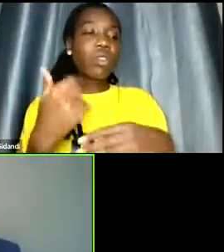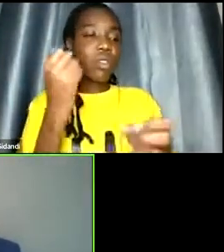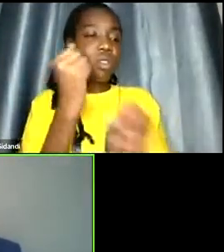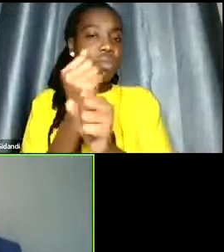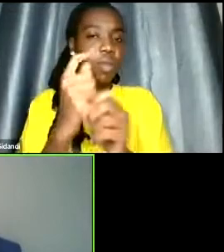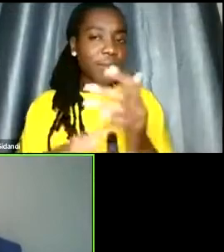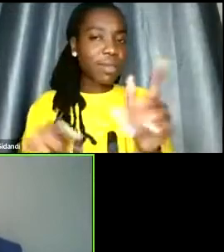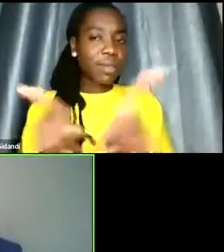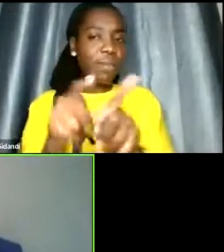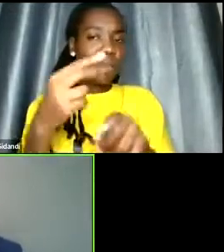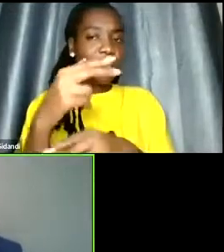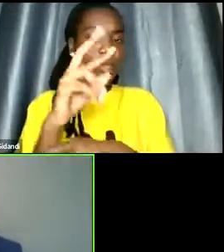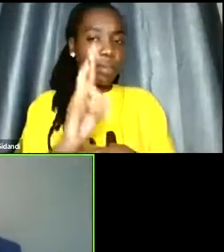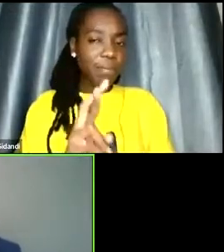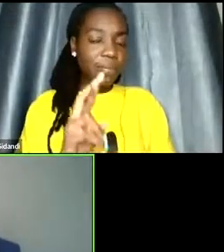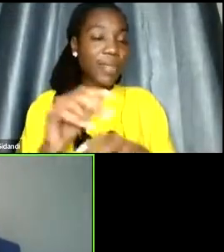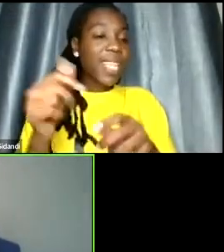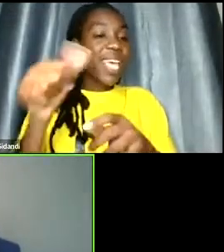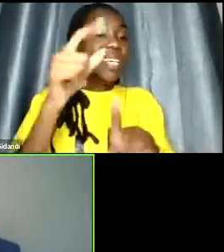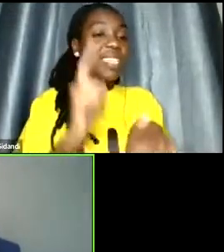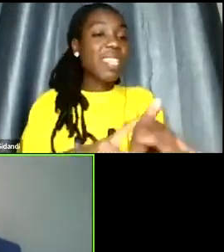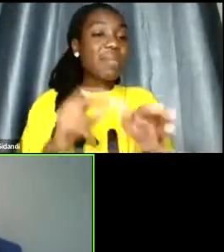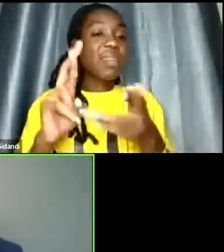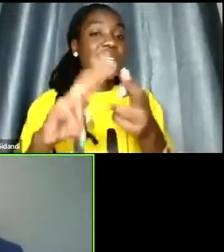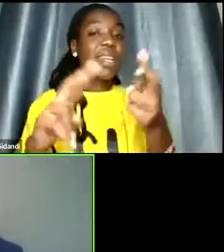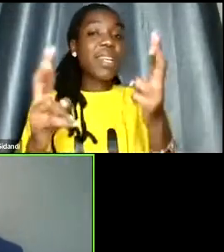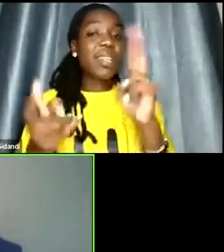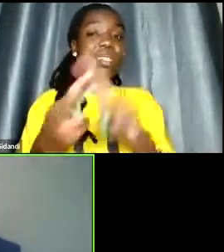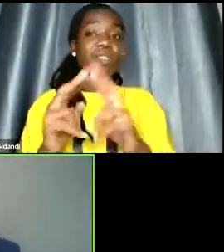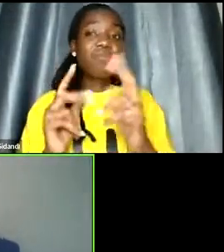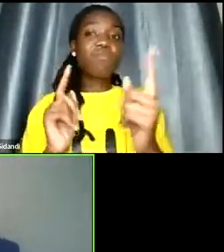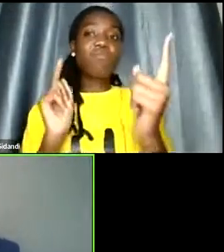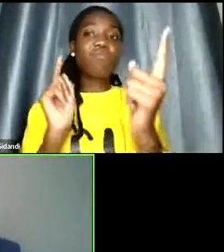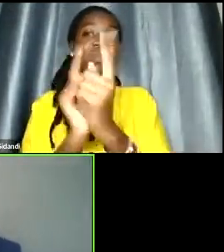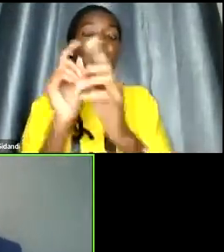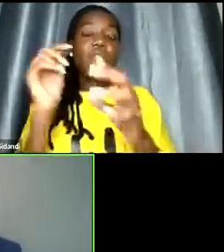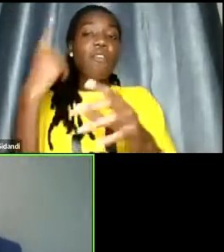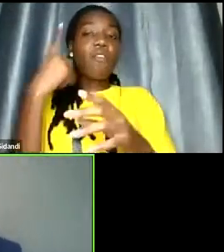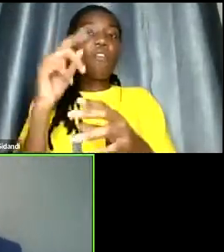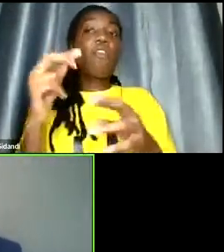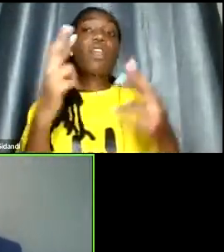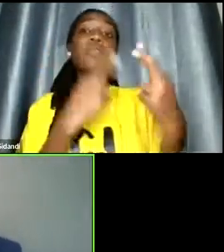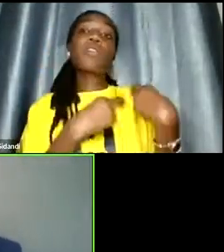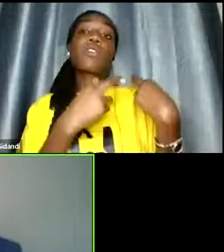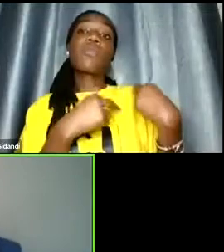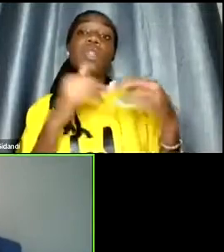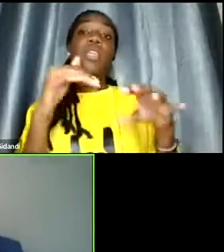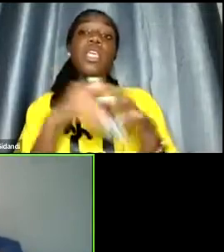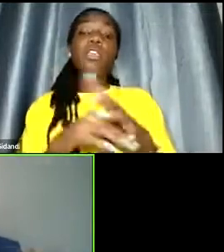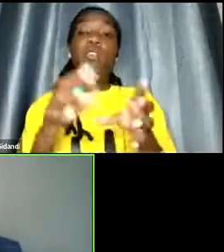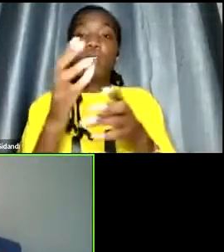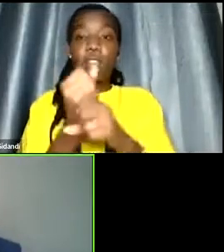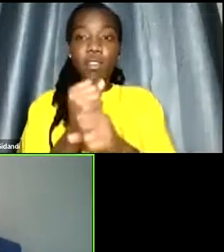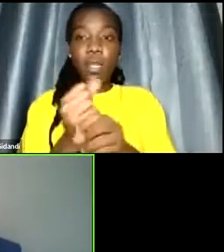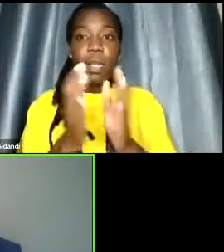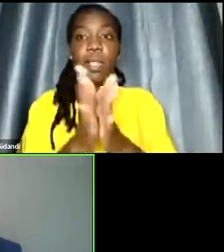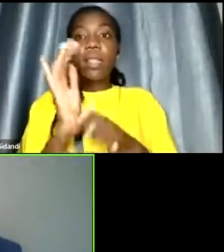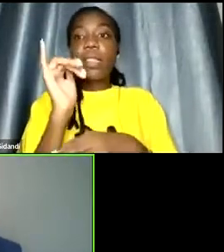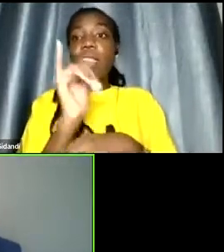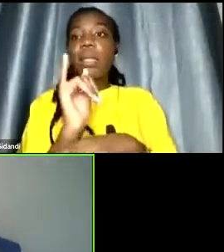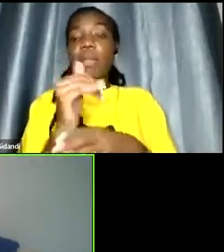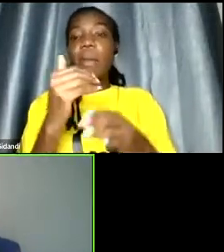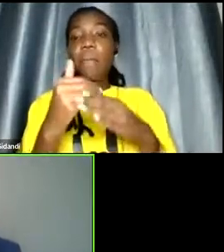practitioner is whenever a relative approached me for, say, a role in my organization where I worked, and this was before I went into